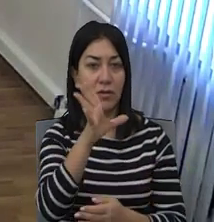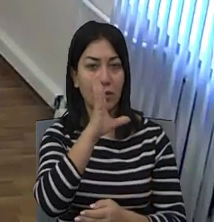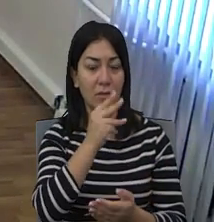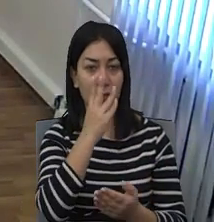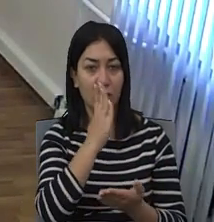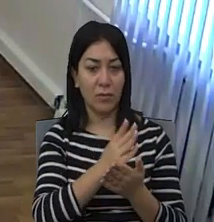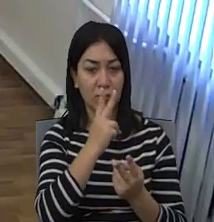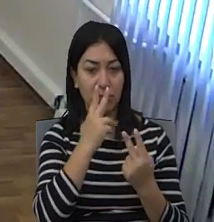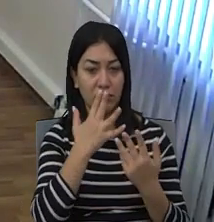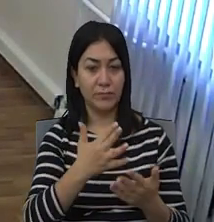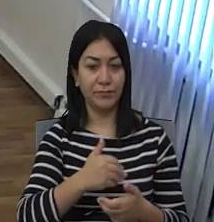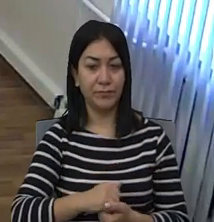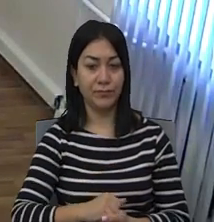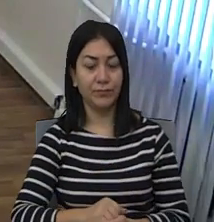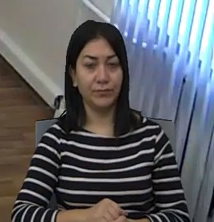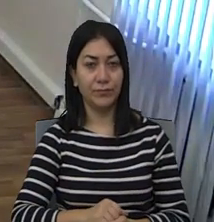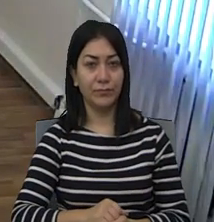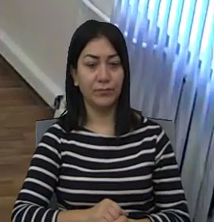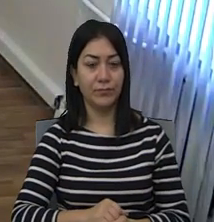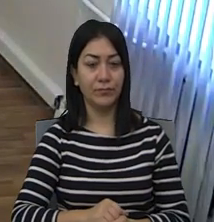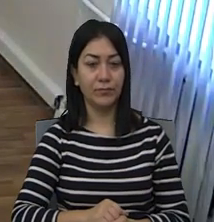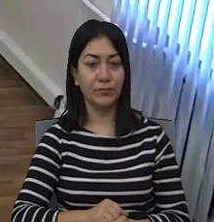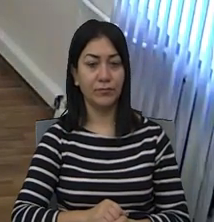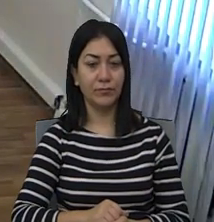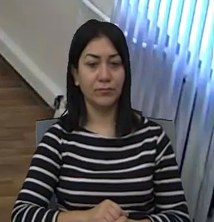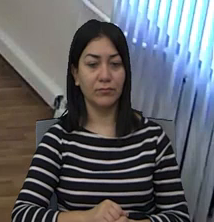So first, I would like to thank you for the invitation,